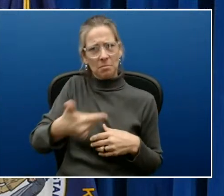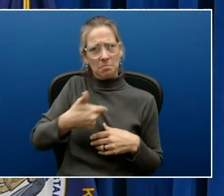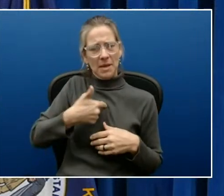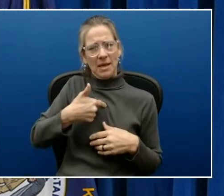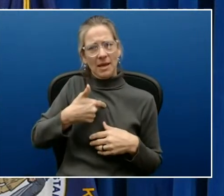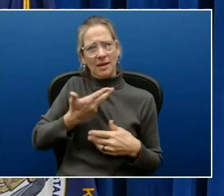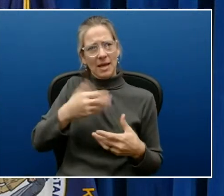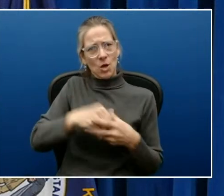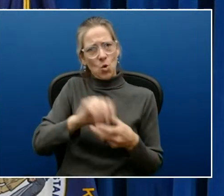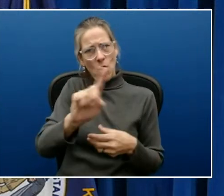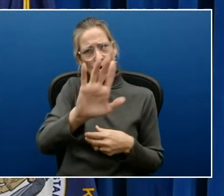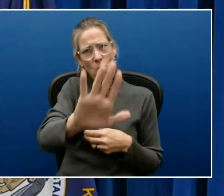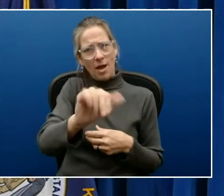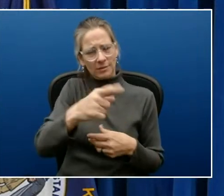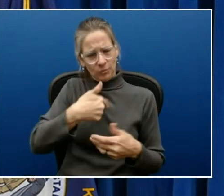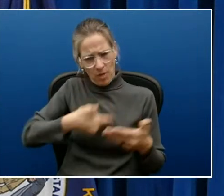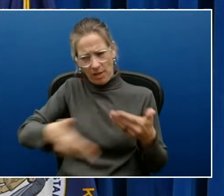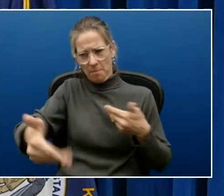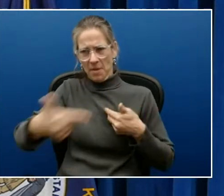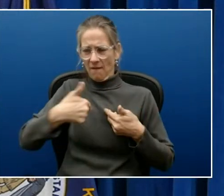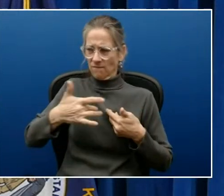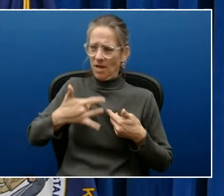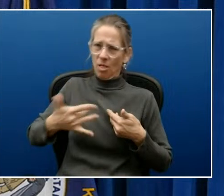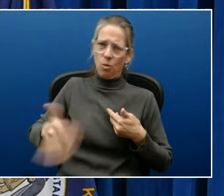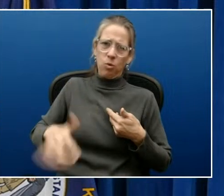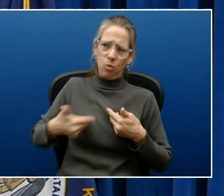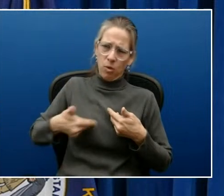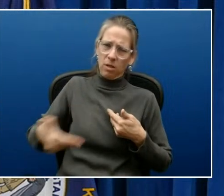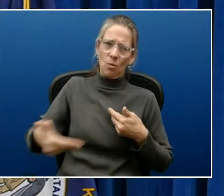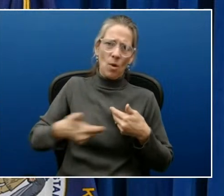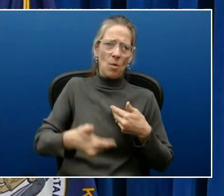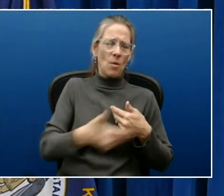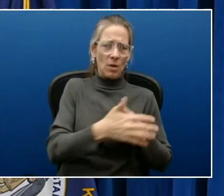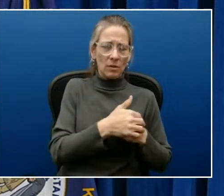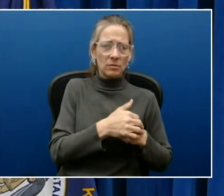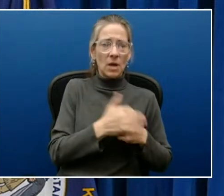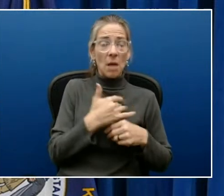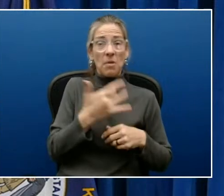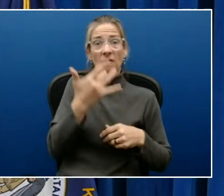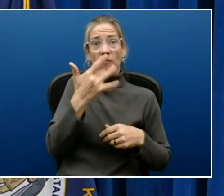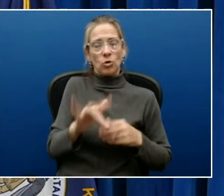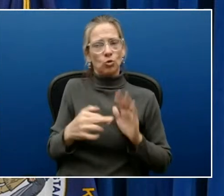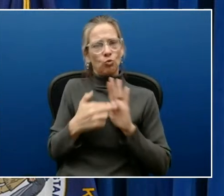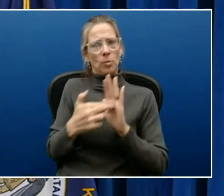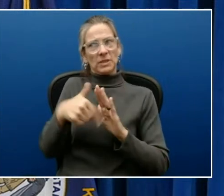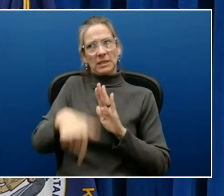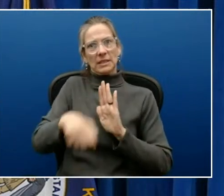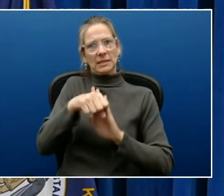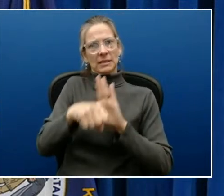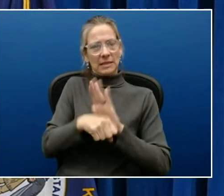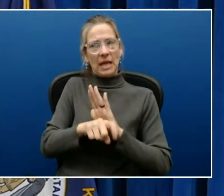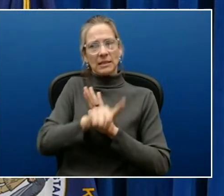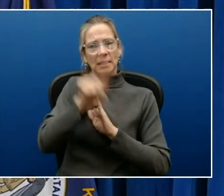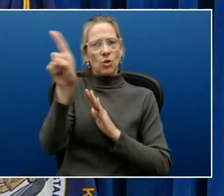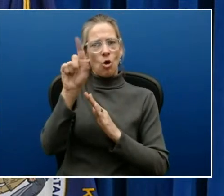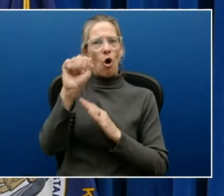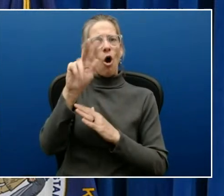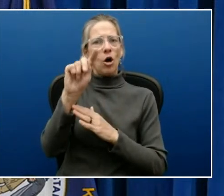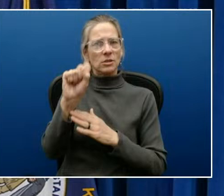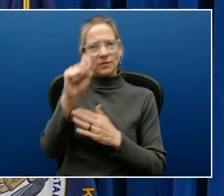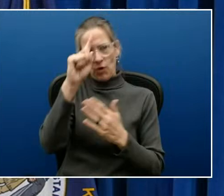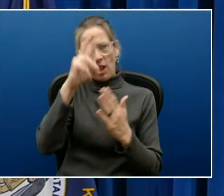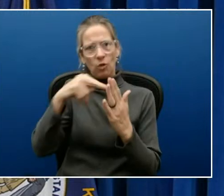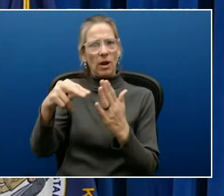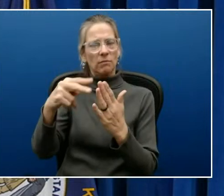spaces. I've also been fortunate to represent our state's literary arts across the nation. My number one goal has always been to